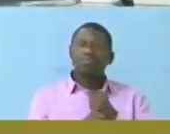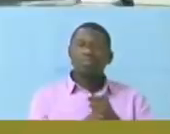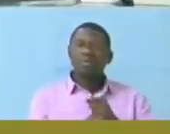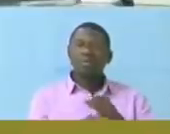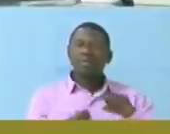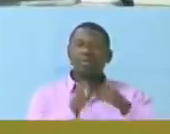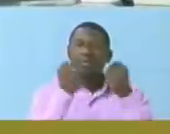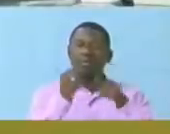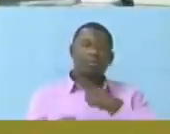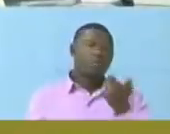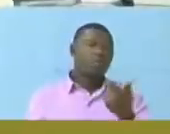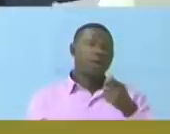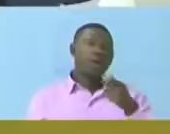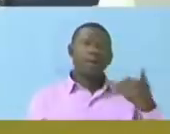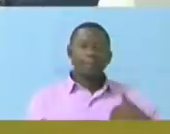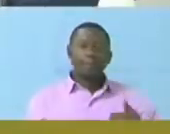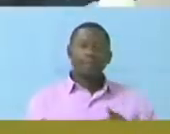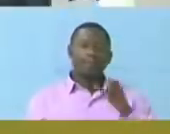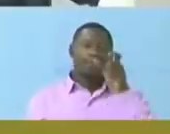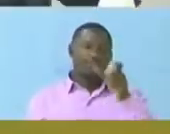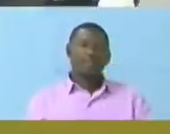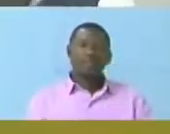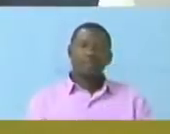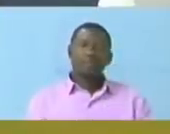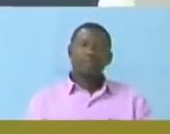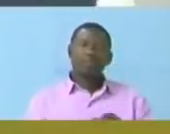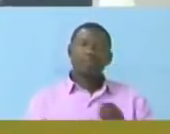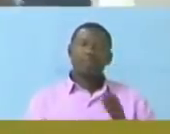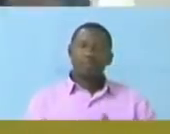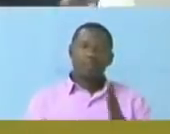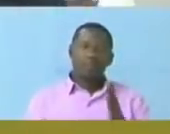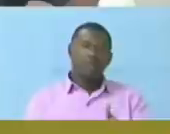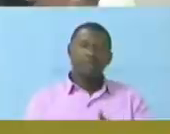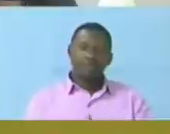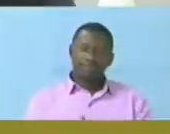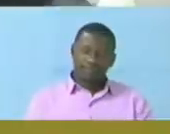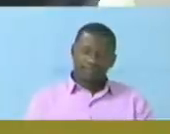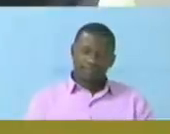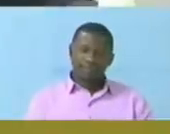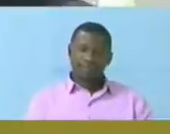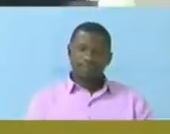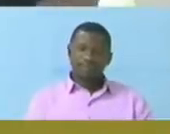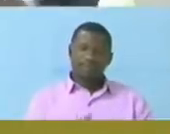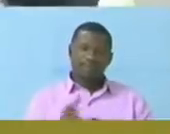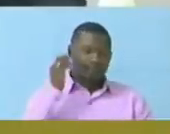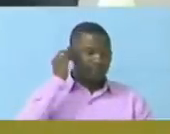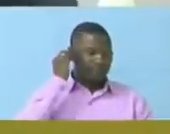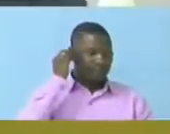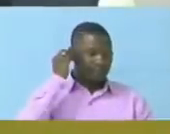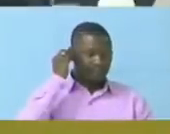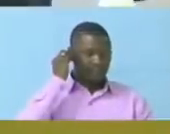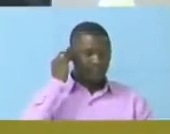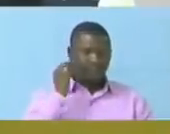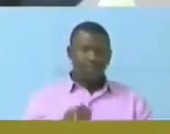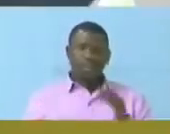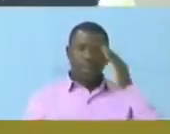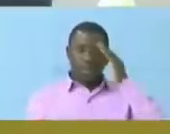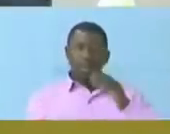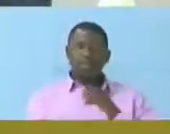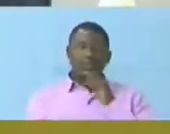Thank you very much, Mr. Witness. Let's now move on to the issue of